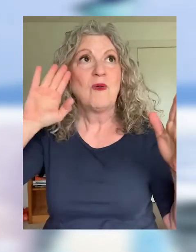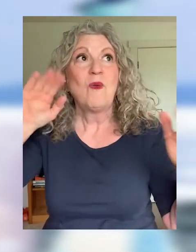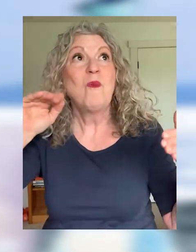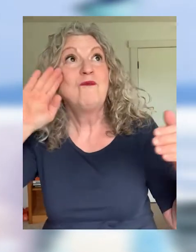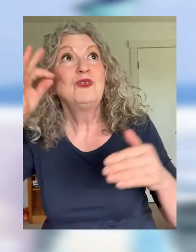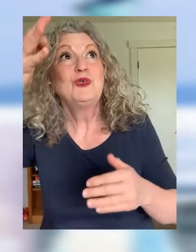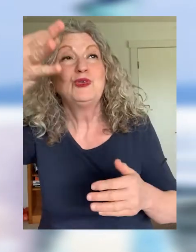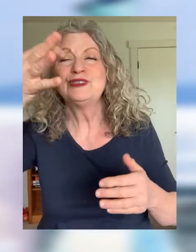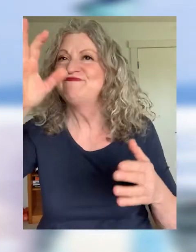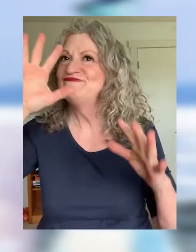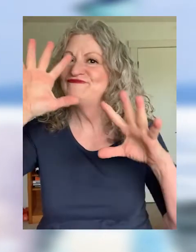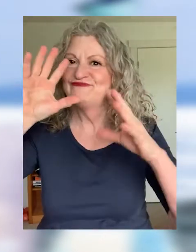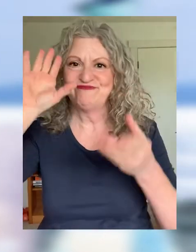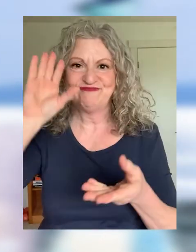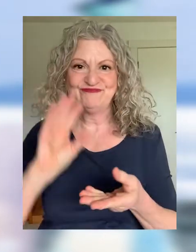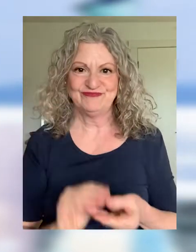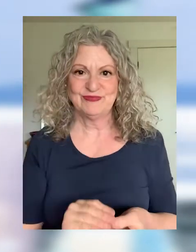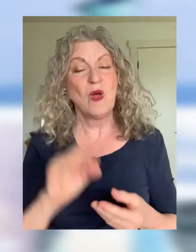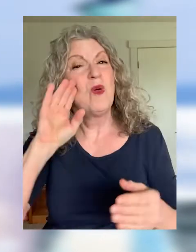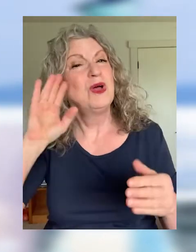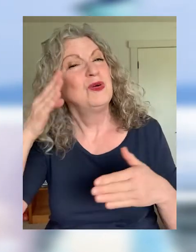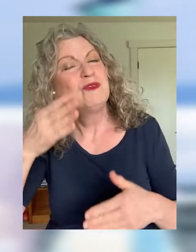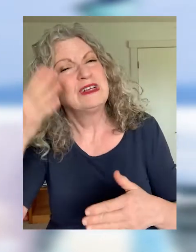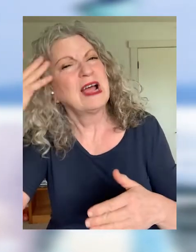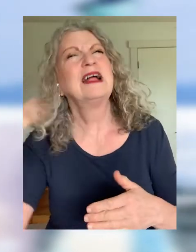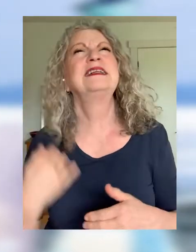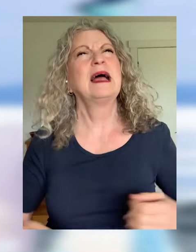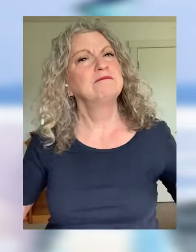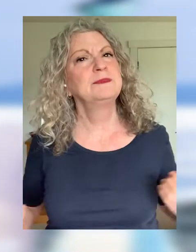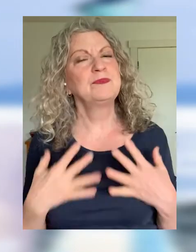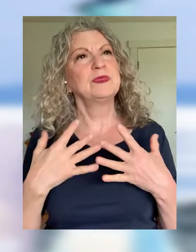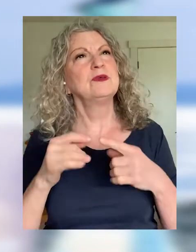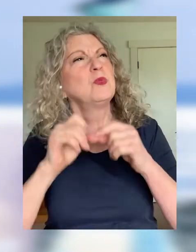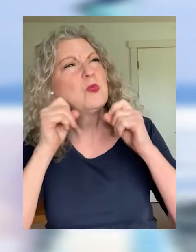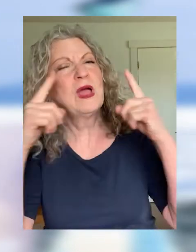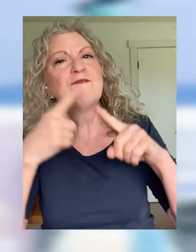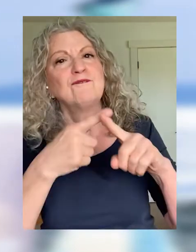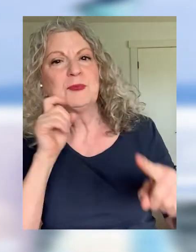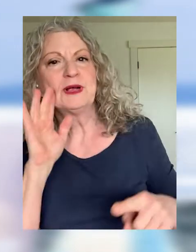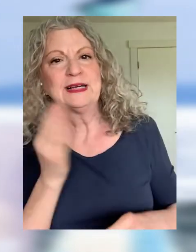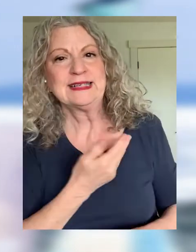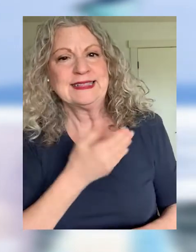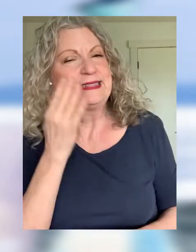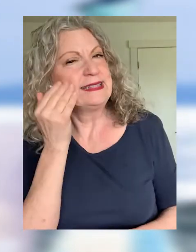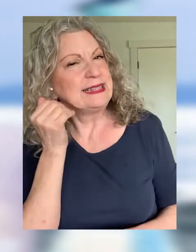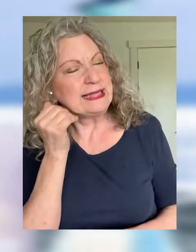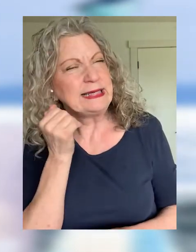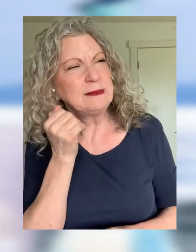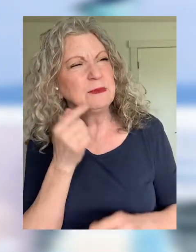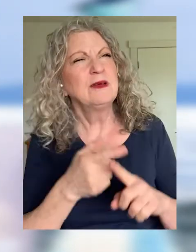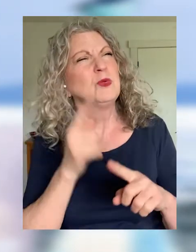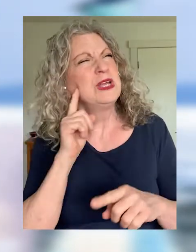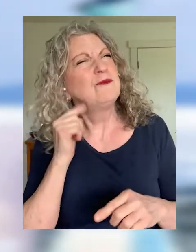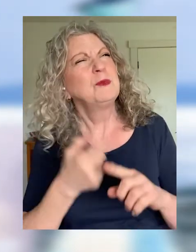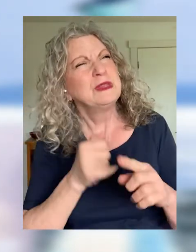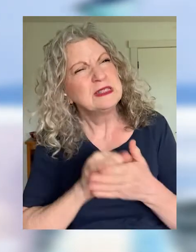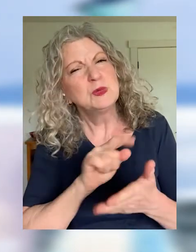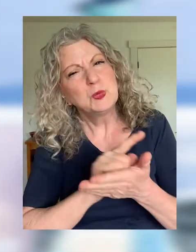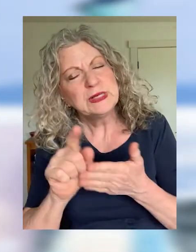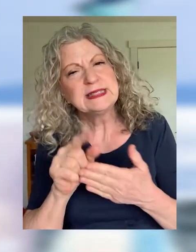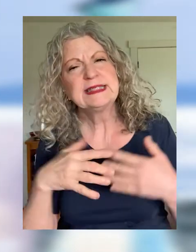can fade. We need a touch of inspiration to awaken us from our sleep, as we hear in one of this week's healing